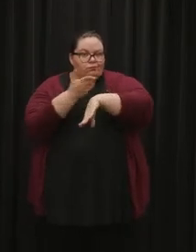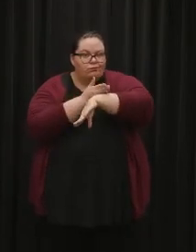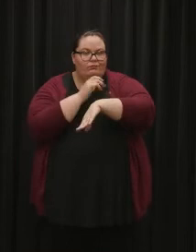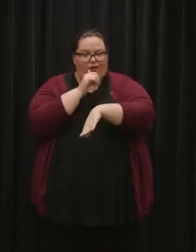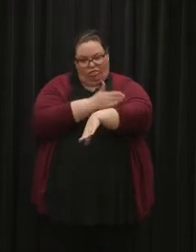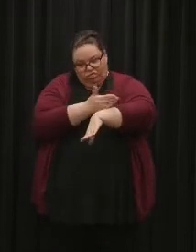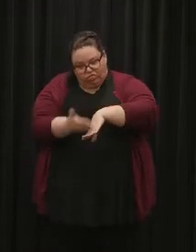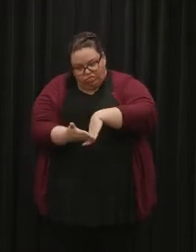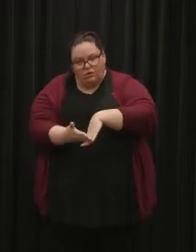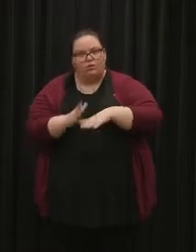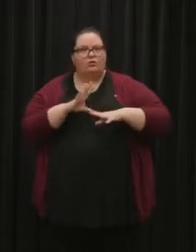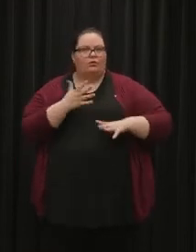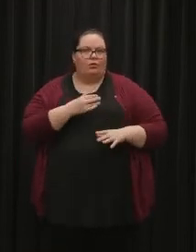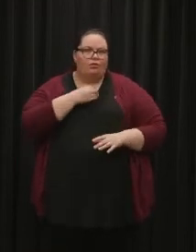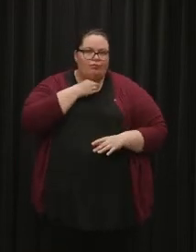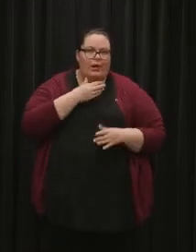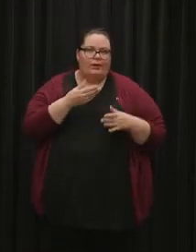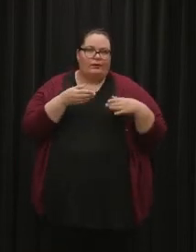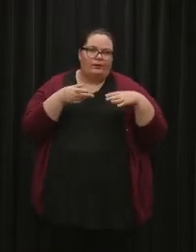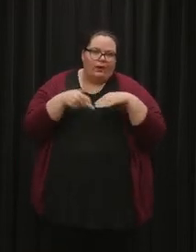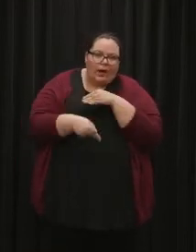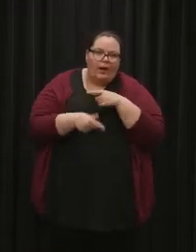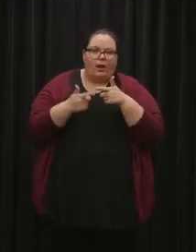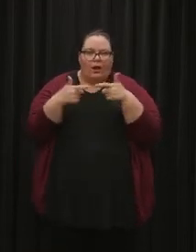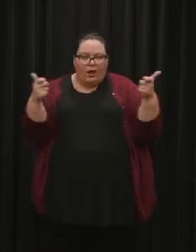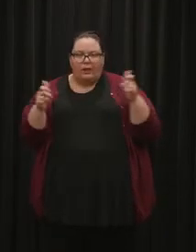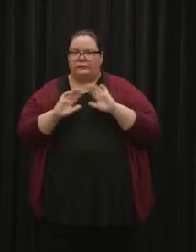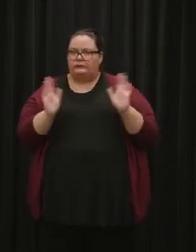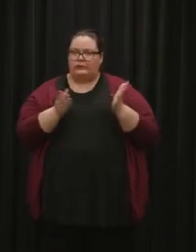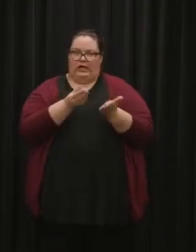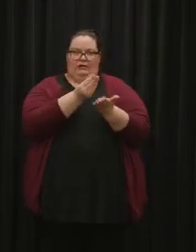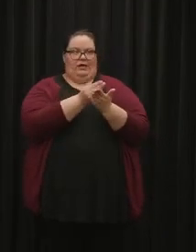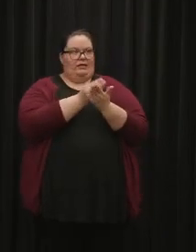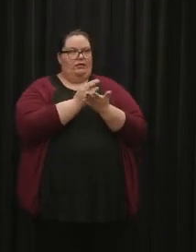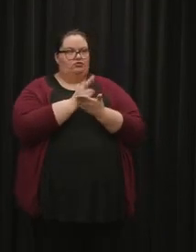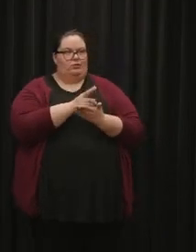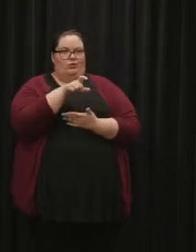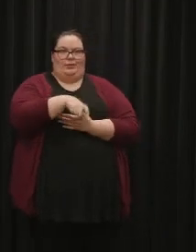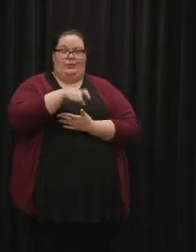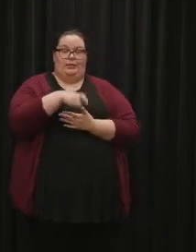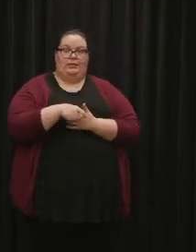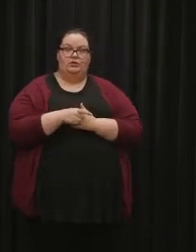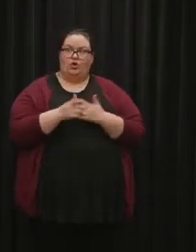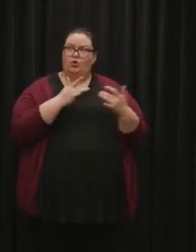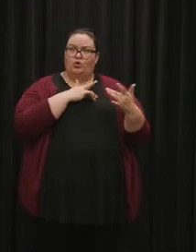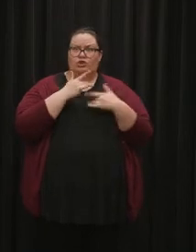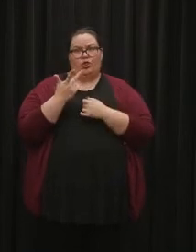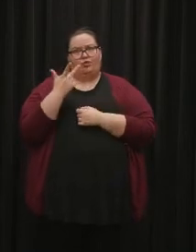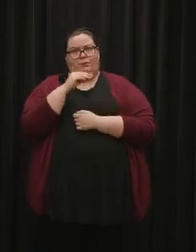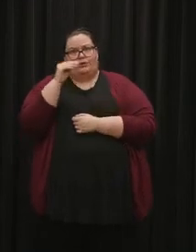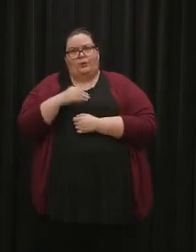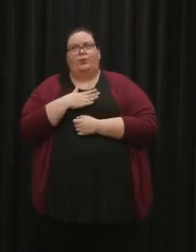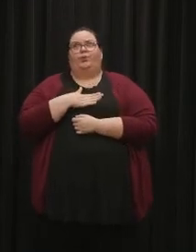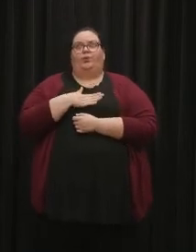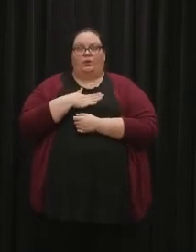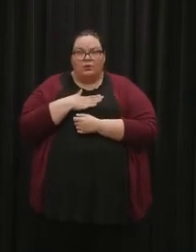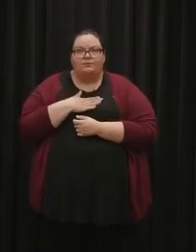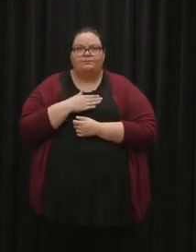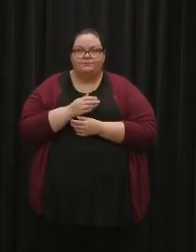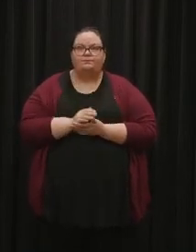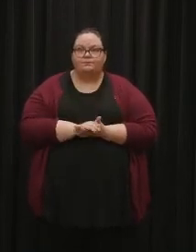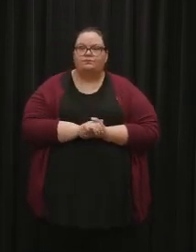alone be threatened by a lack of financial resources. So it is concerning that if